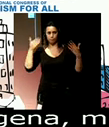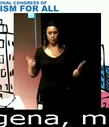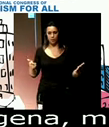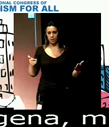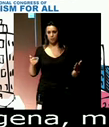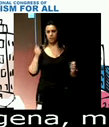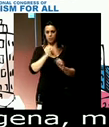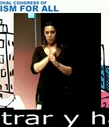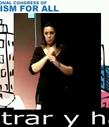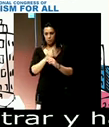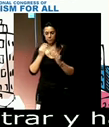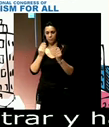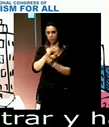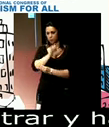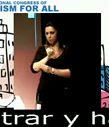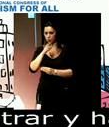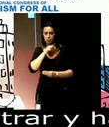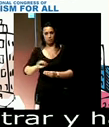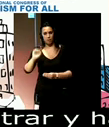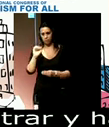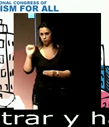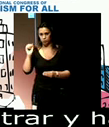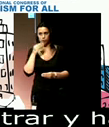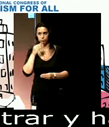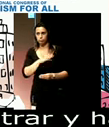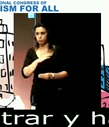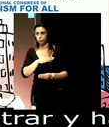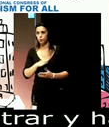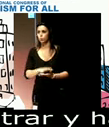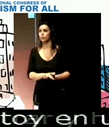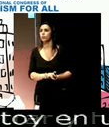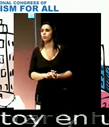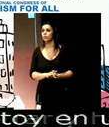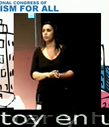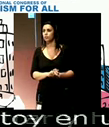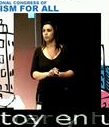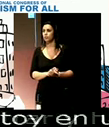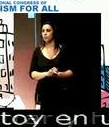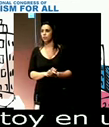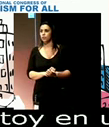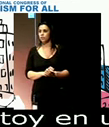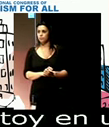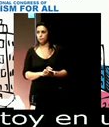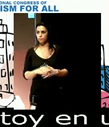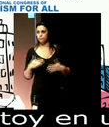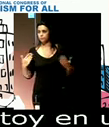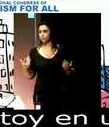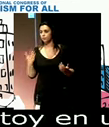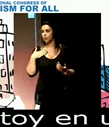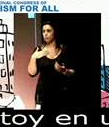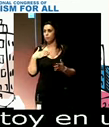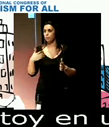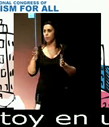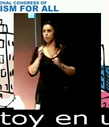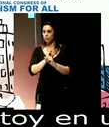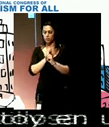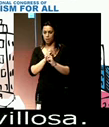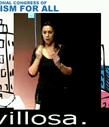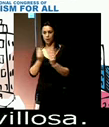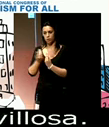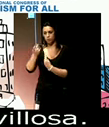are nerds. They breathe very special when they're in their phase, and I love that. And we came up with the